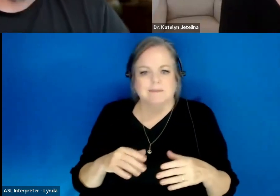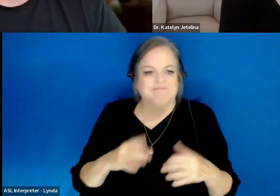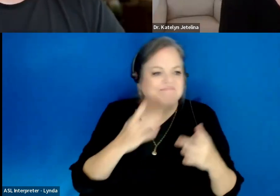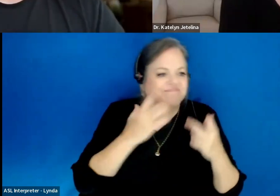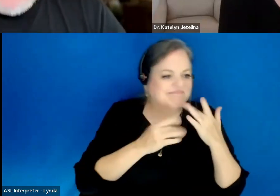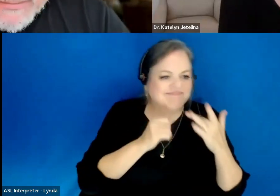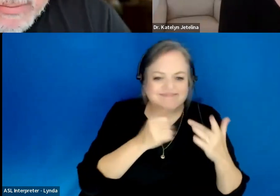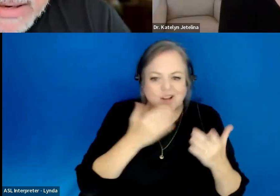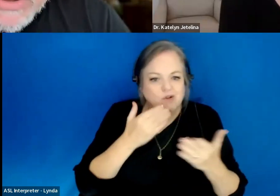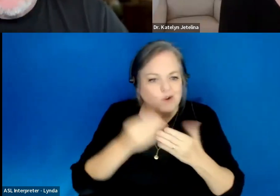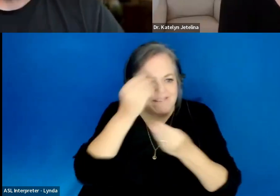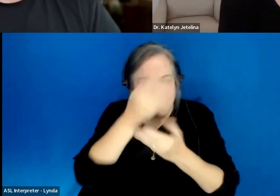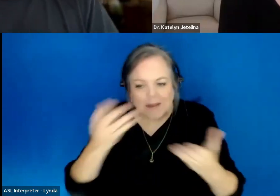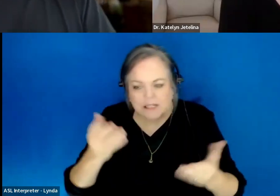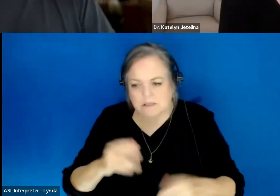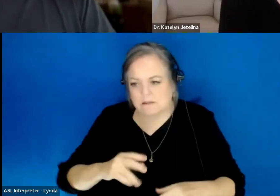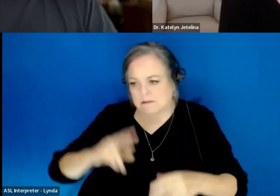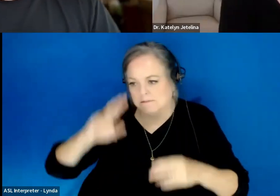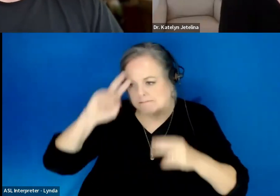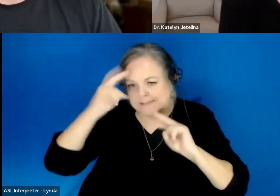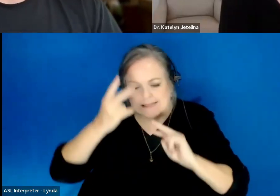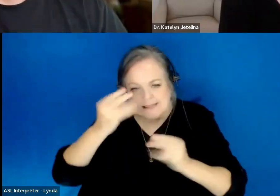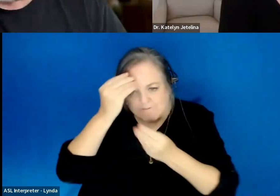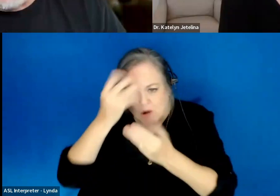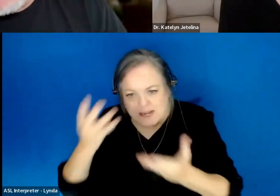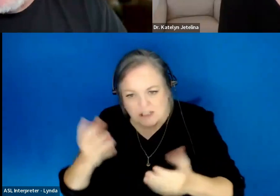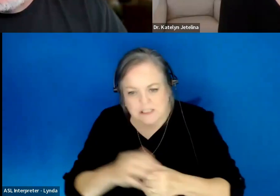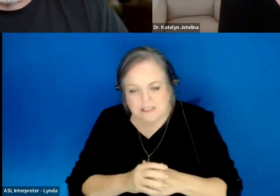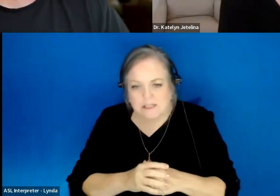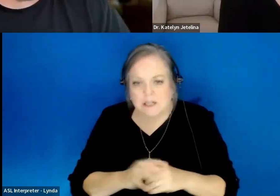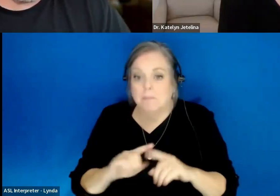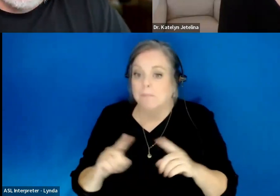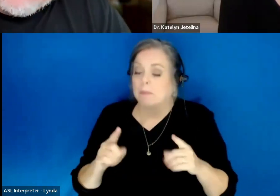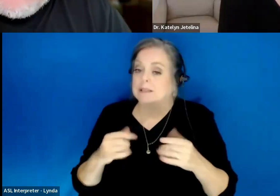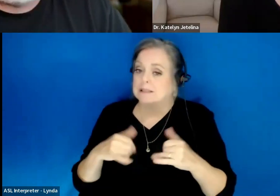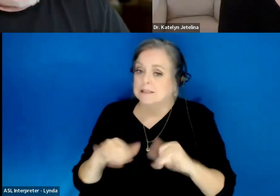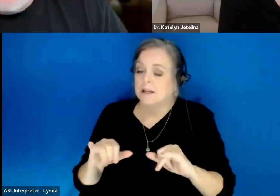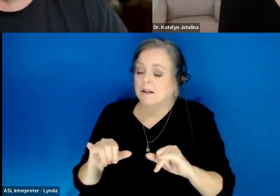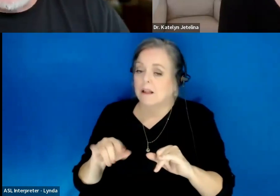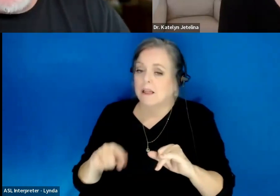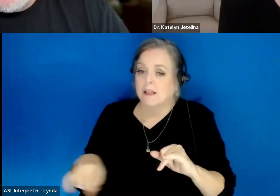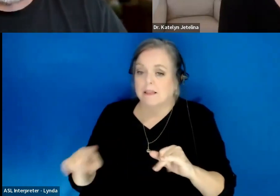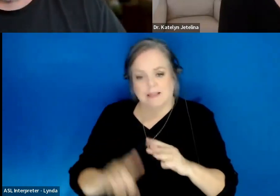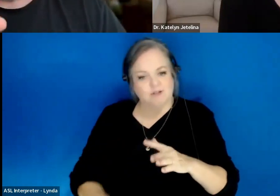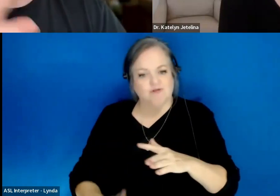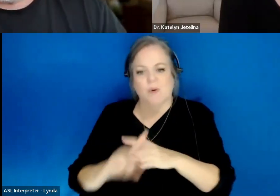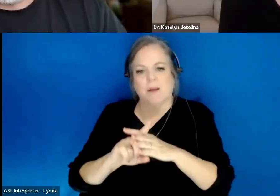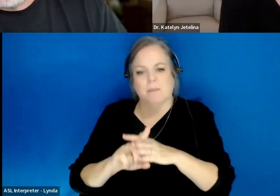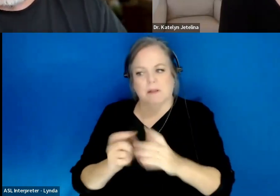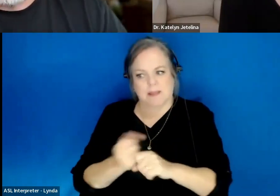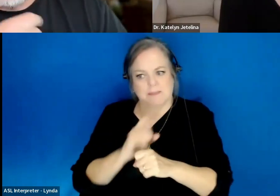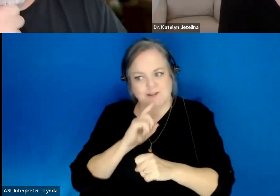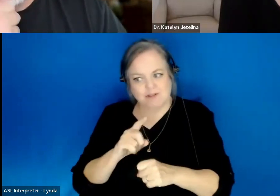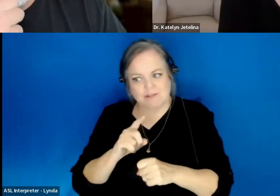information, misinformation. And despite all that, they showed up and they made sure